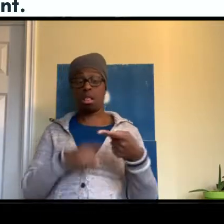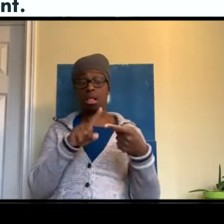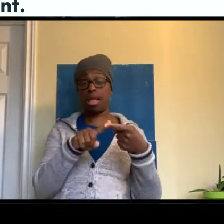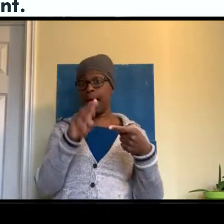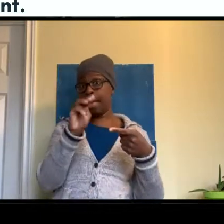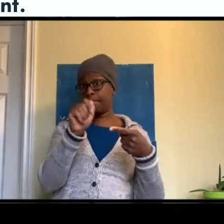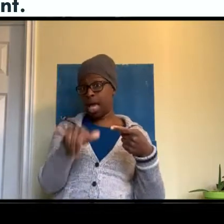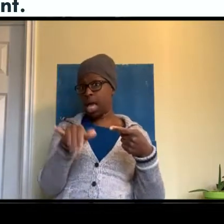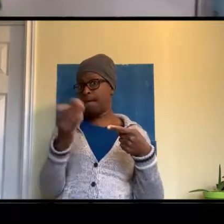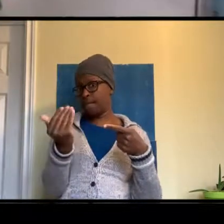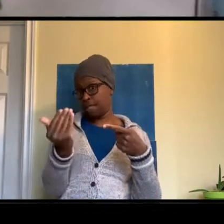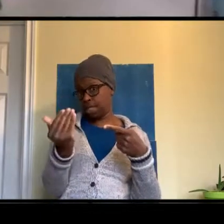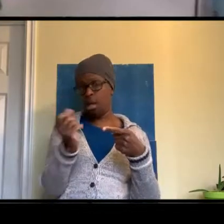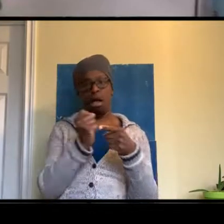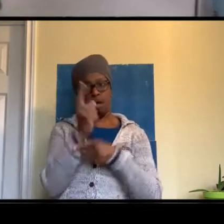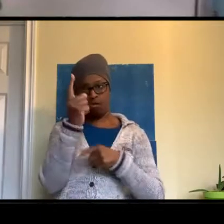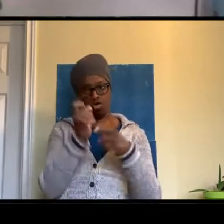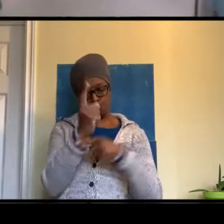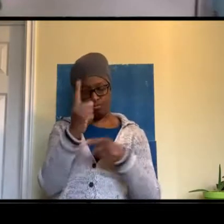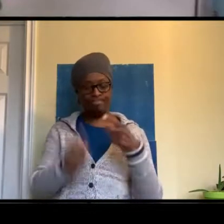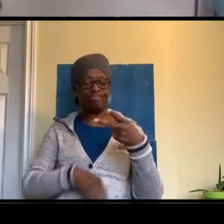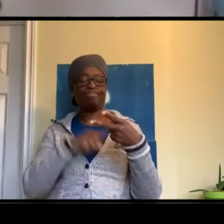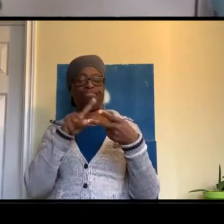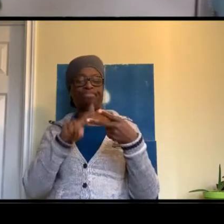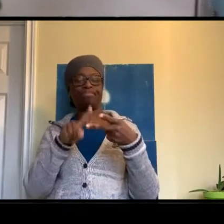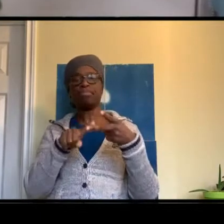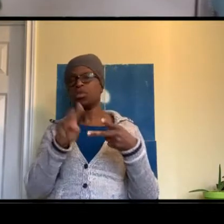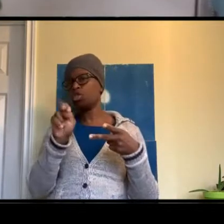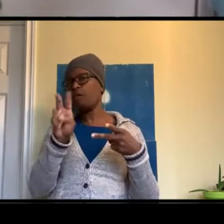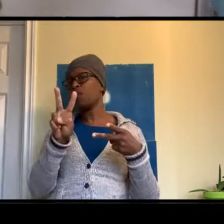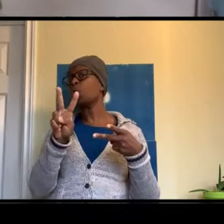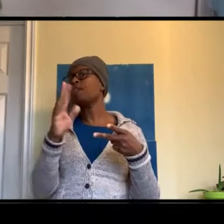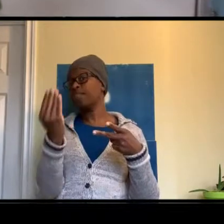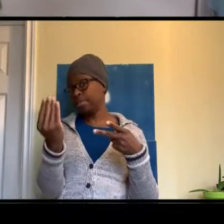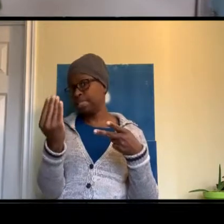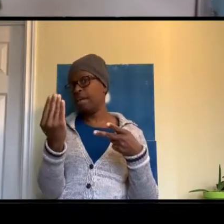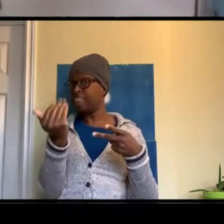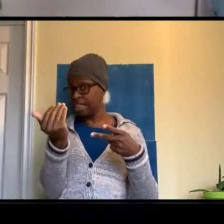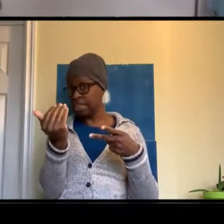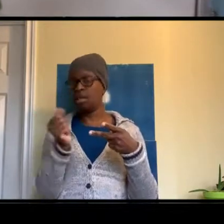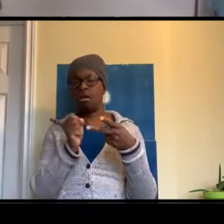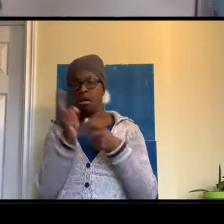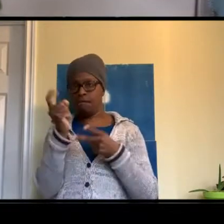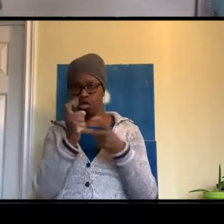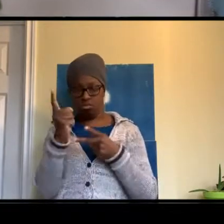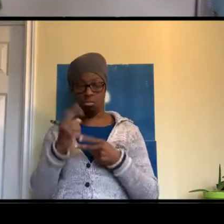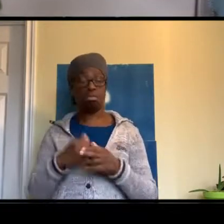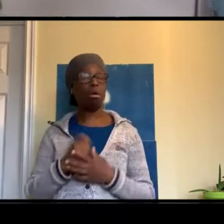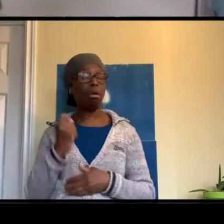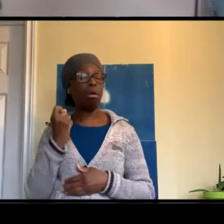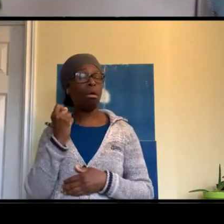is November 15th. This grant is up to $15,000 for creation,